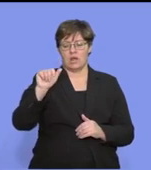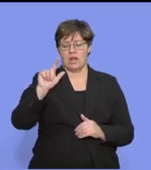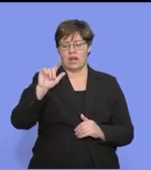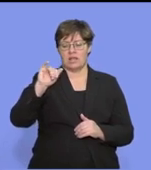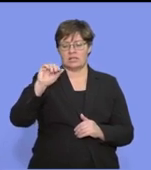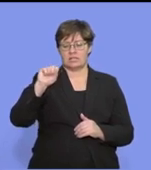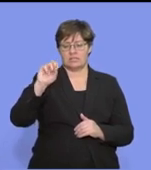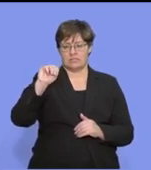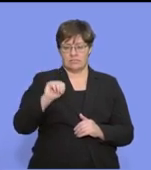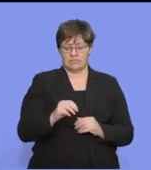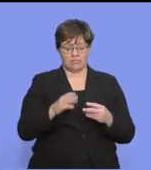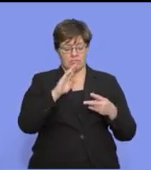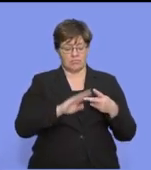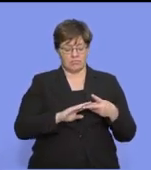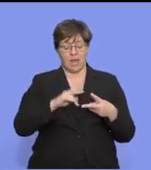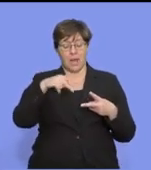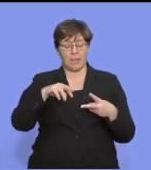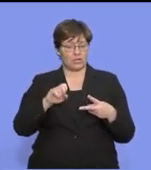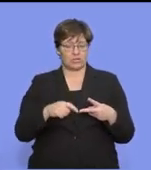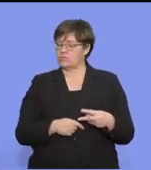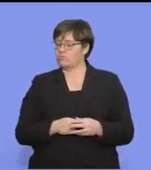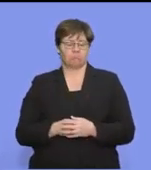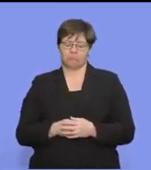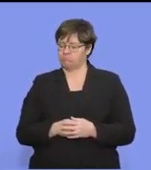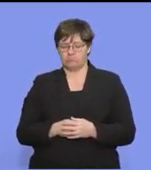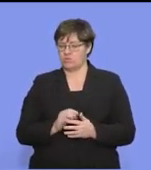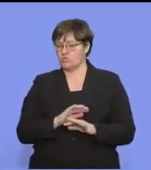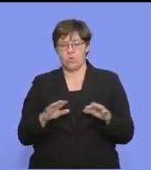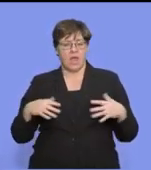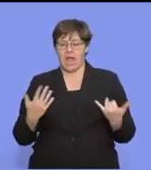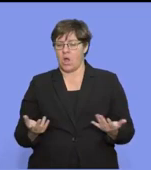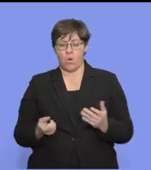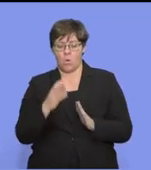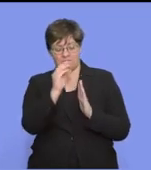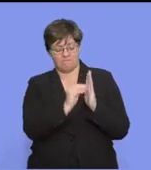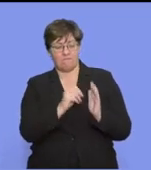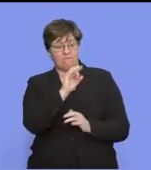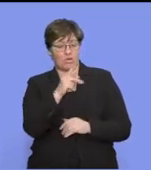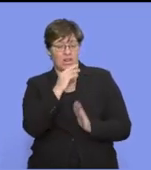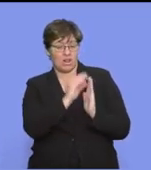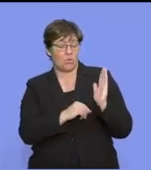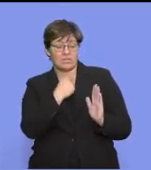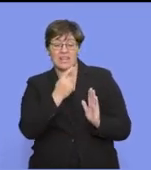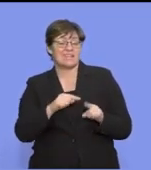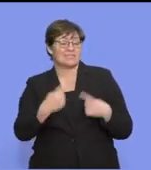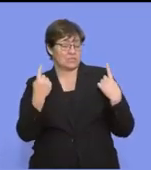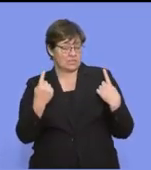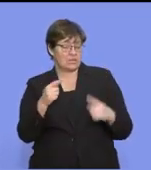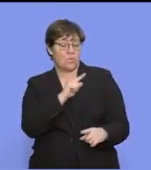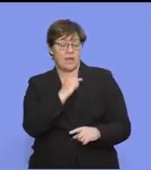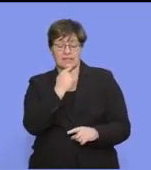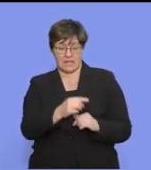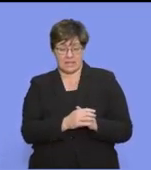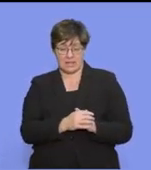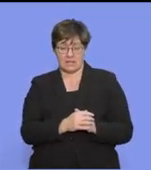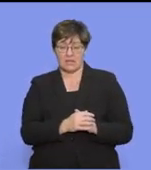And according to the punctuated equilibrium, they say, no, this isn't the way what the fossil record